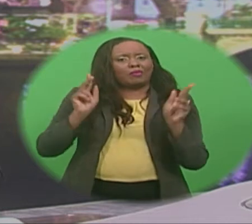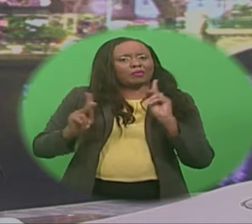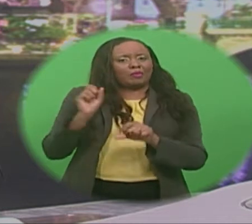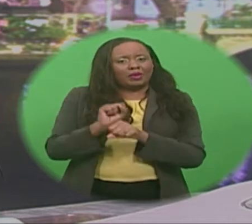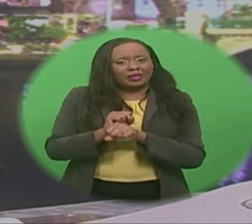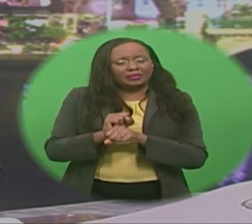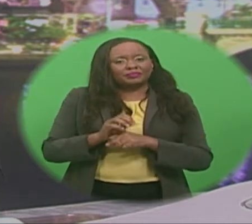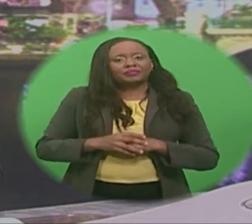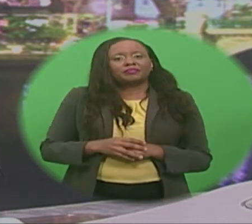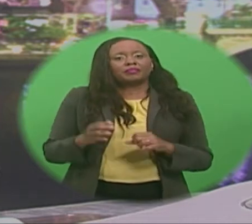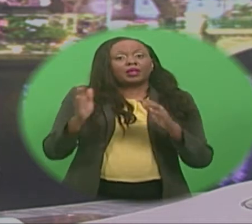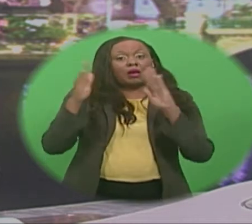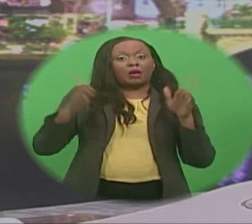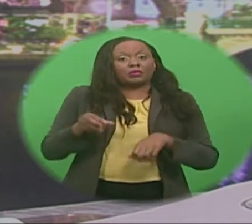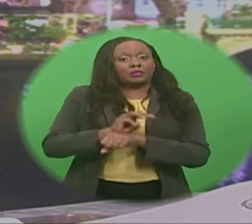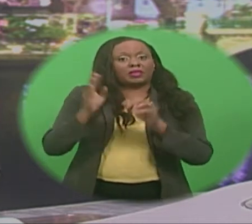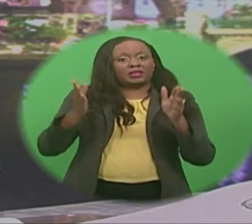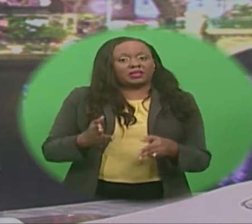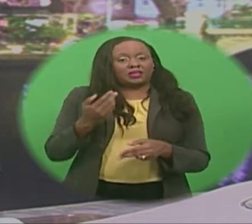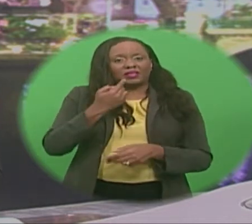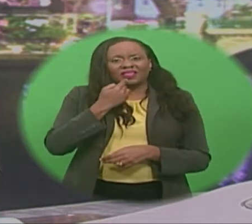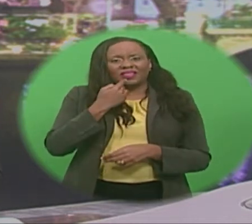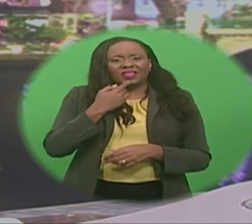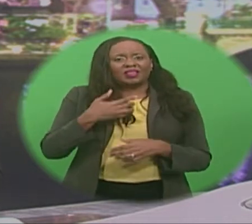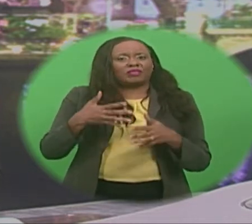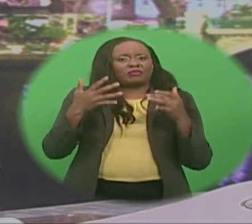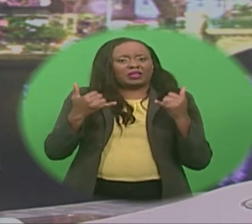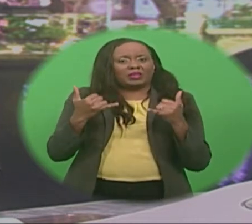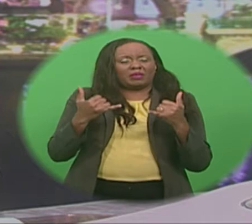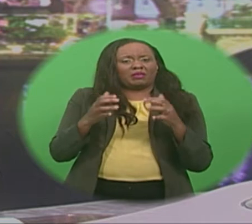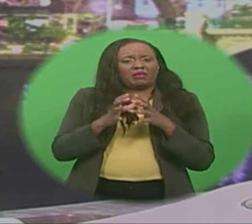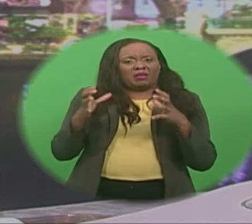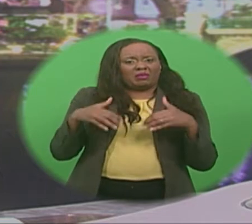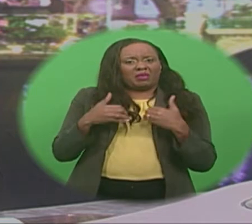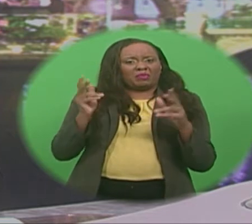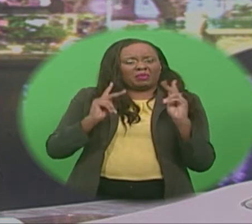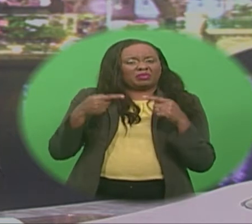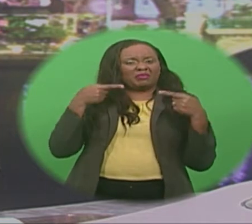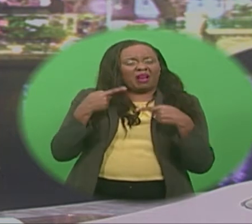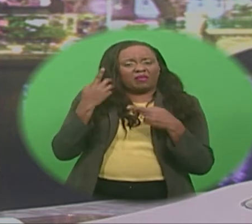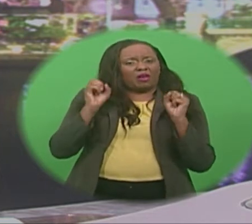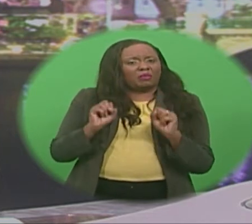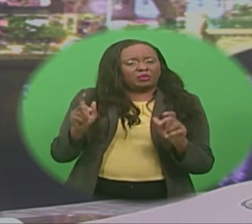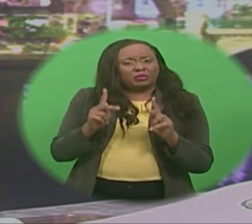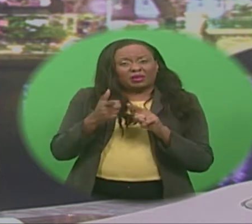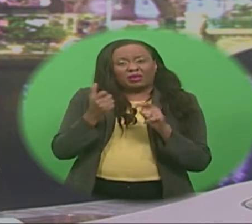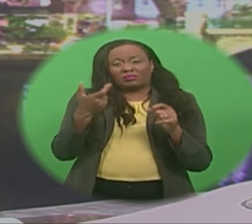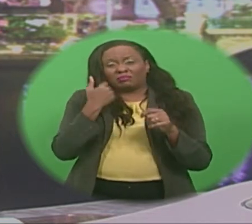Minister Dennis Kelman, who believes the job market is now so saturated that able-bodied young people are struggling